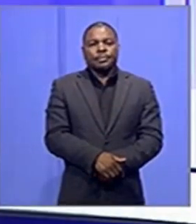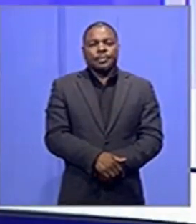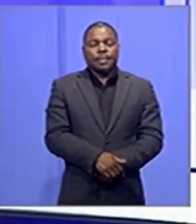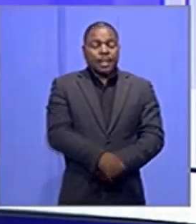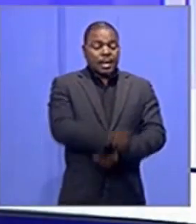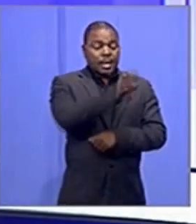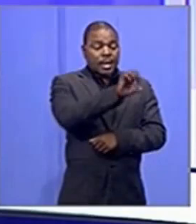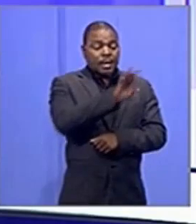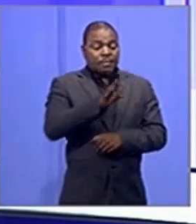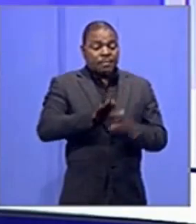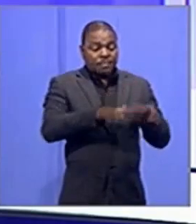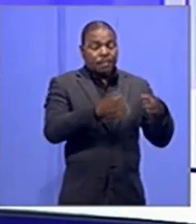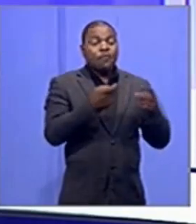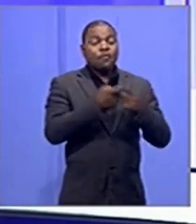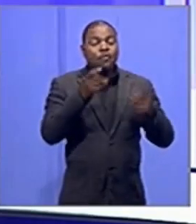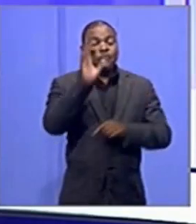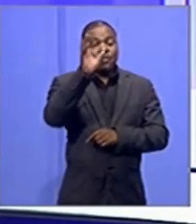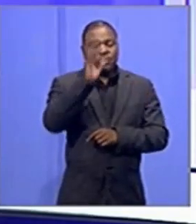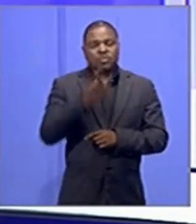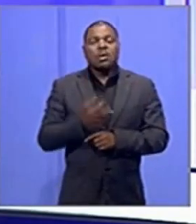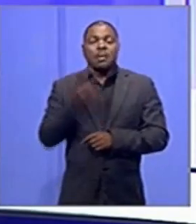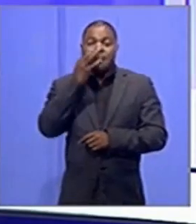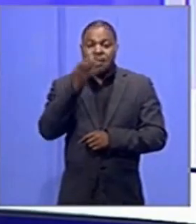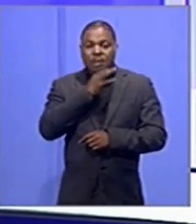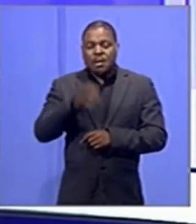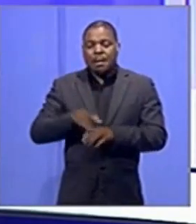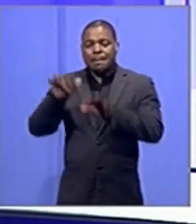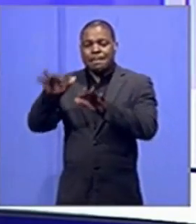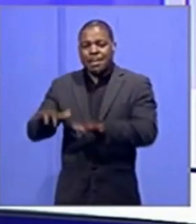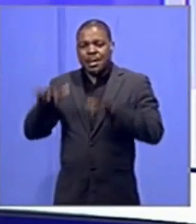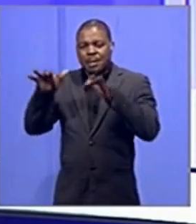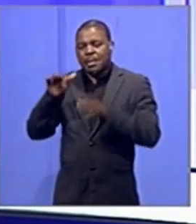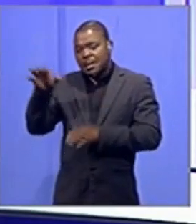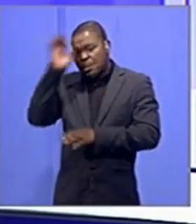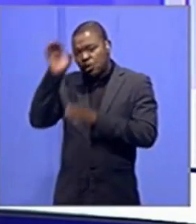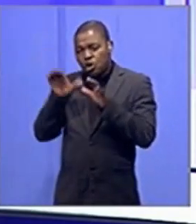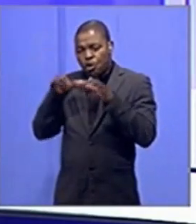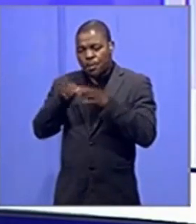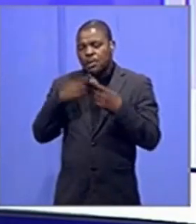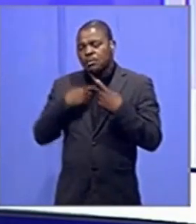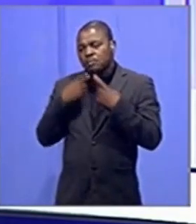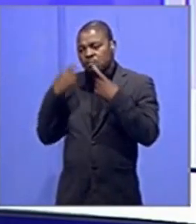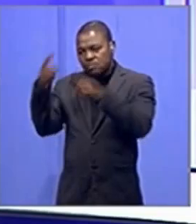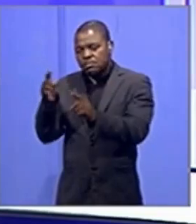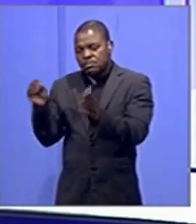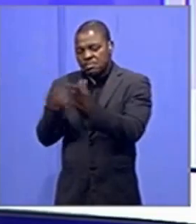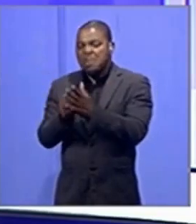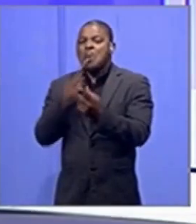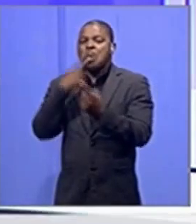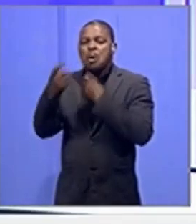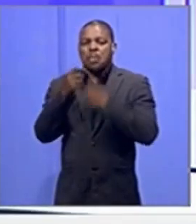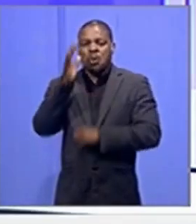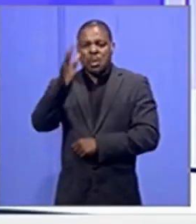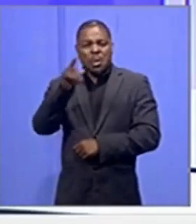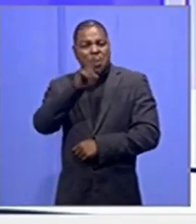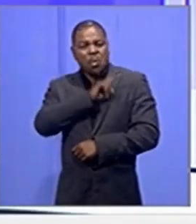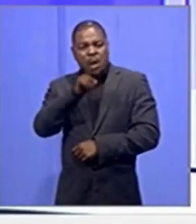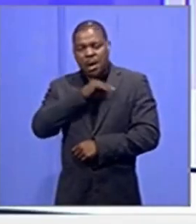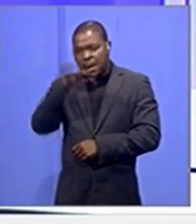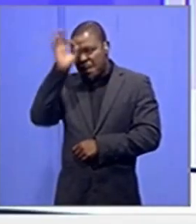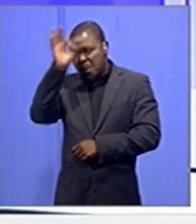EFF ka Free State e re isa sello sa yona sa ditiragalo tša go tšhošetšwa le go rumulwa ke maphodisa go komiti ya palamente